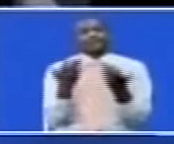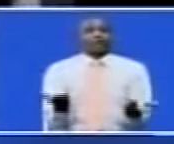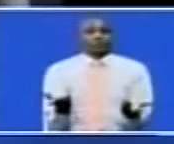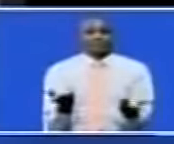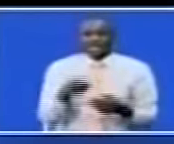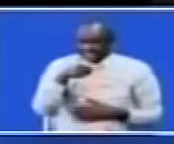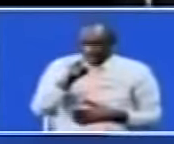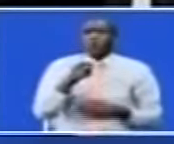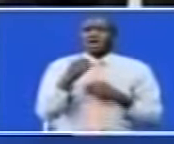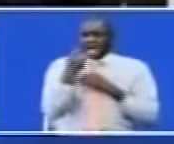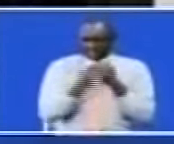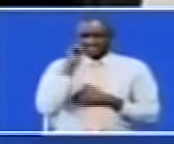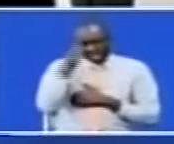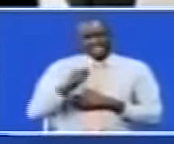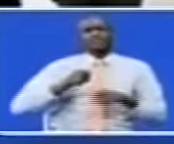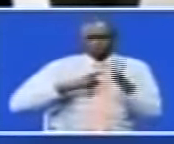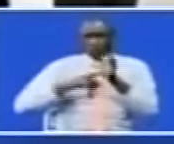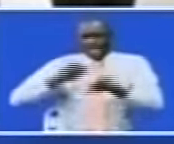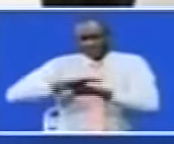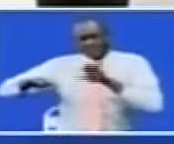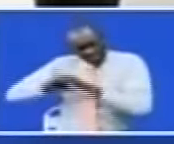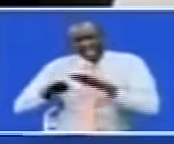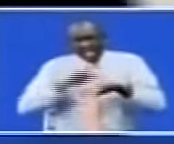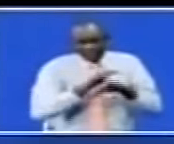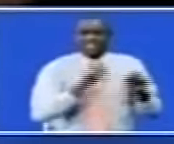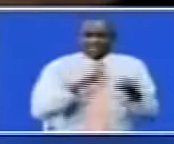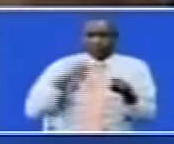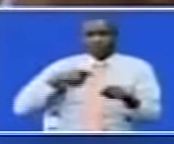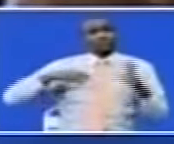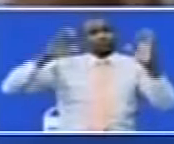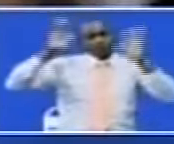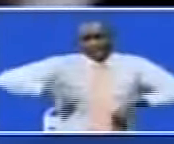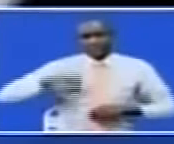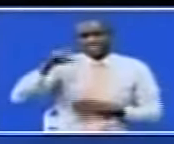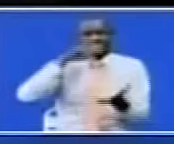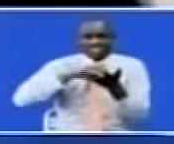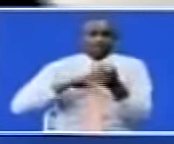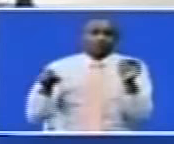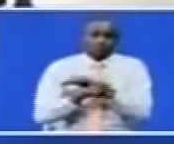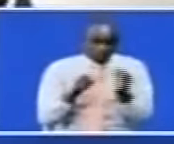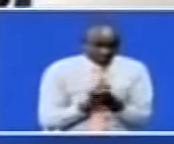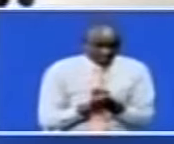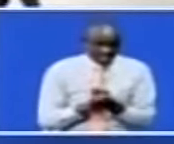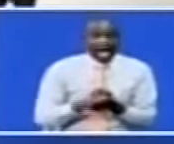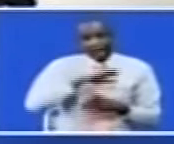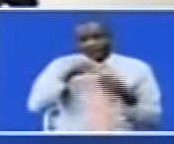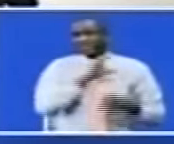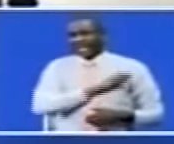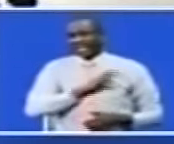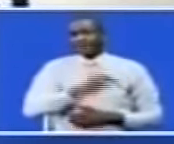was putting her best foot forward in a charm offensive to collapse the ongoing Ruto case, poking holes on the conduct of the